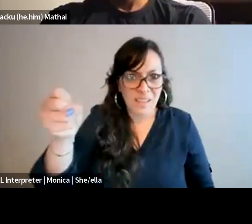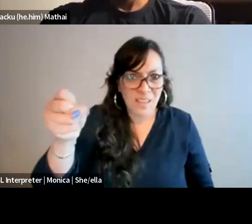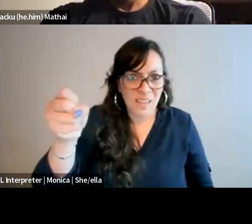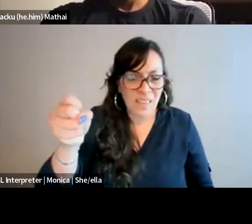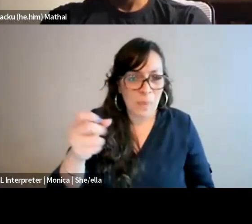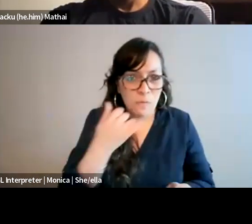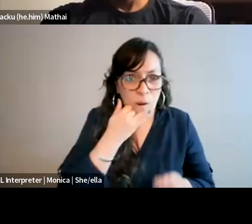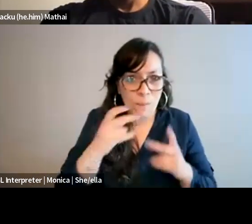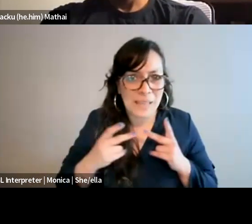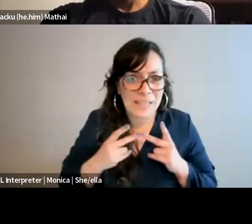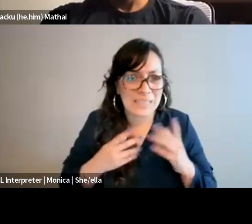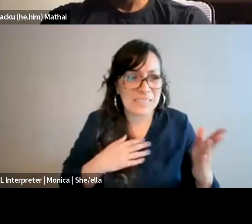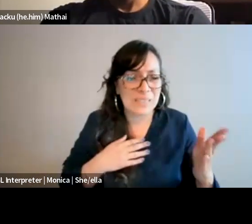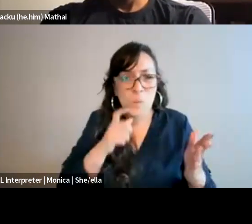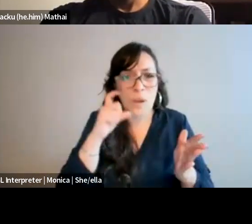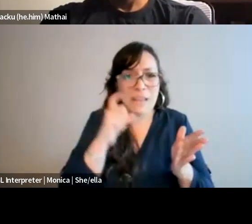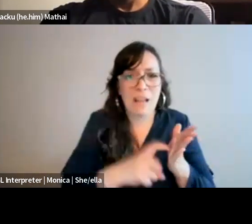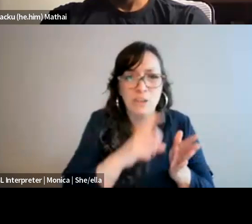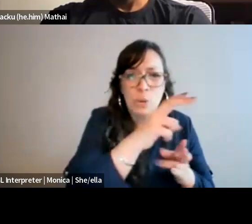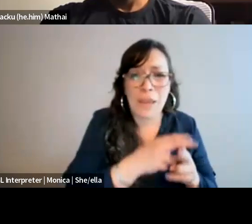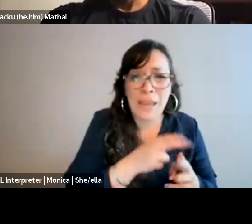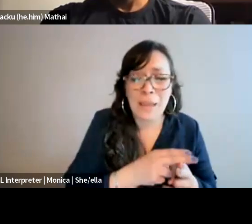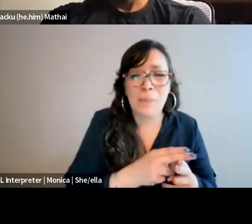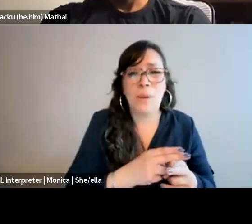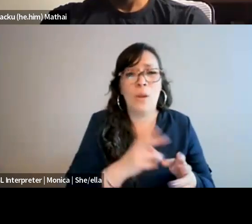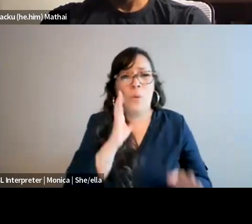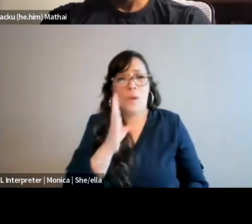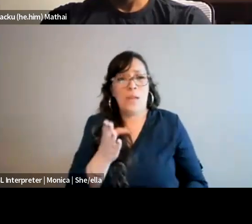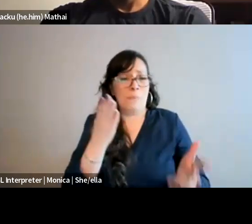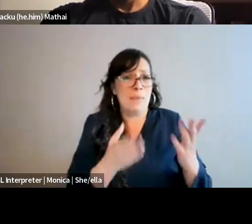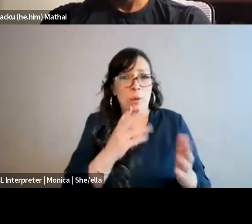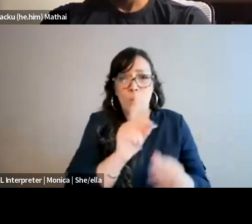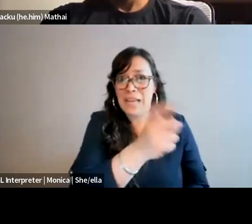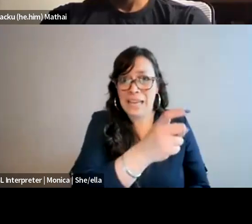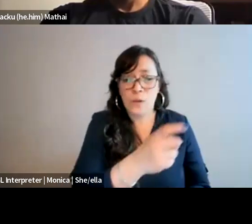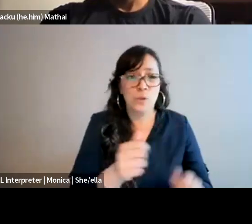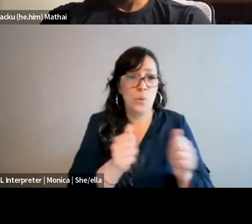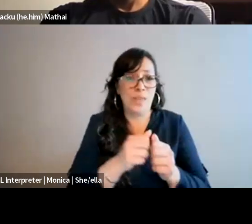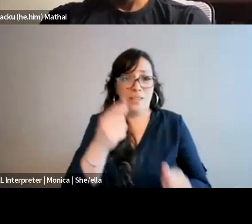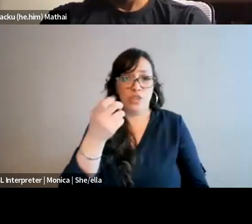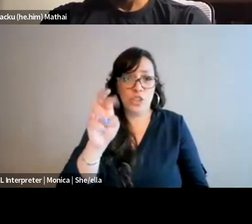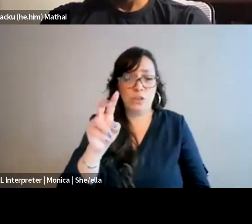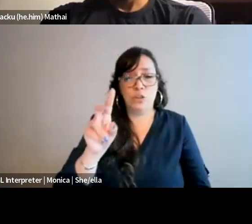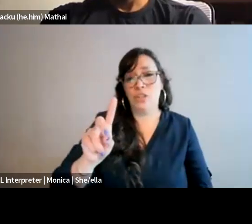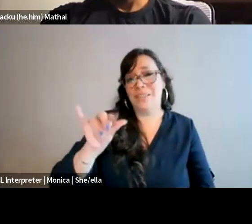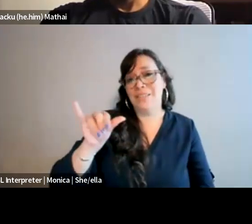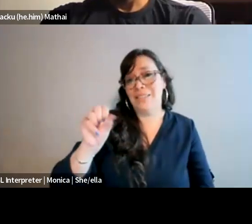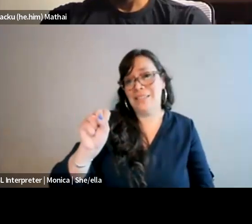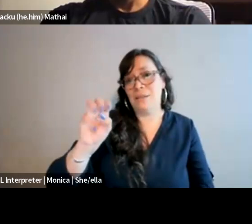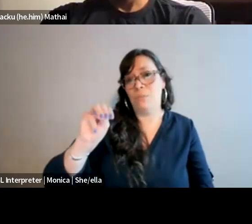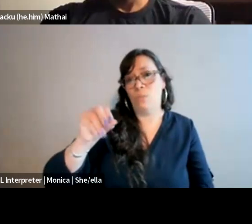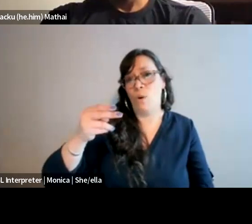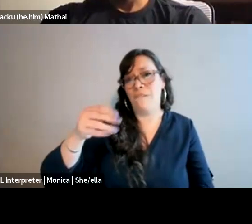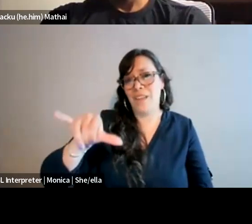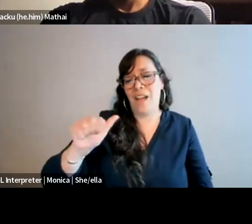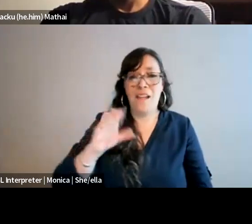acknowledge what your name is, right? We might even diagnose you with gender dysmorphia and put you elsewhere.